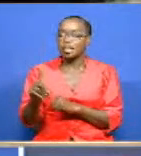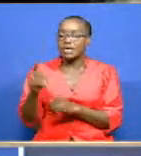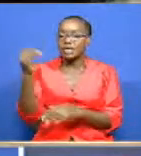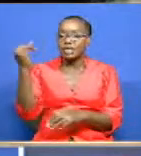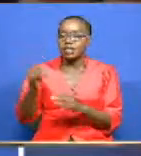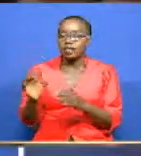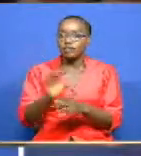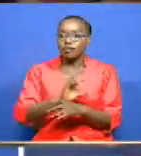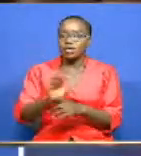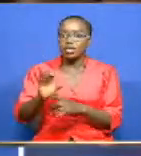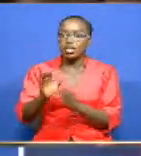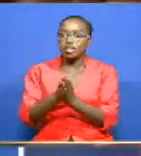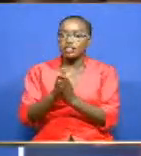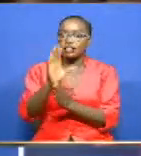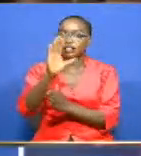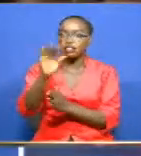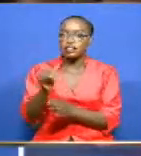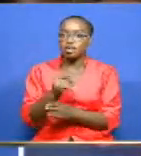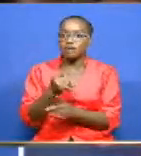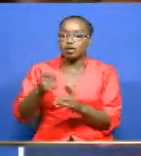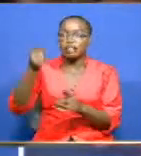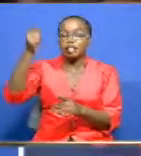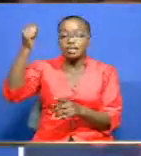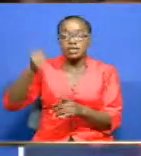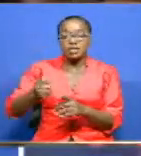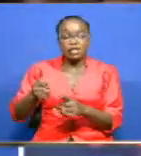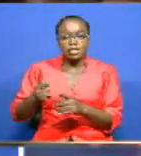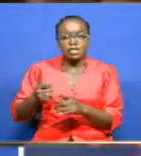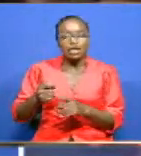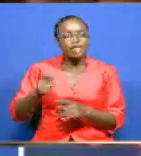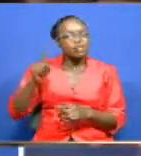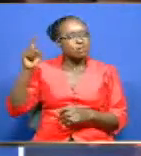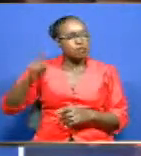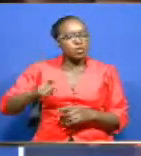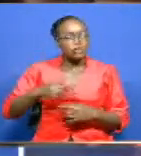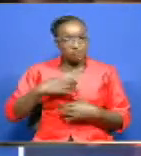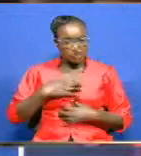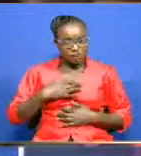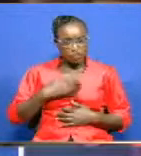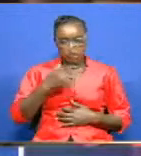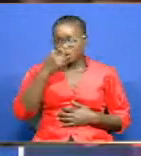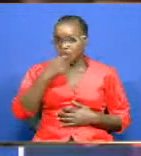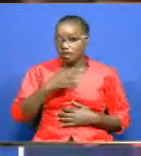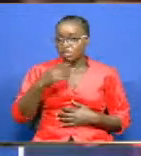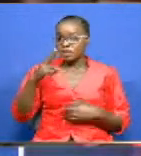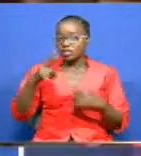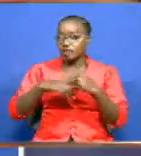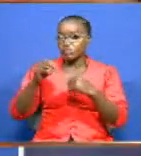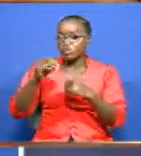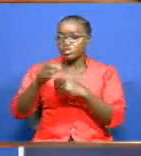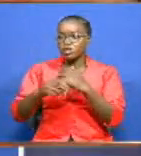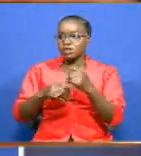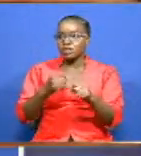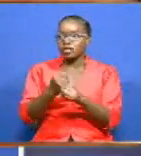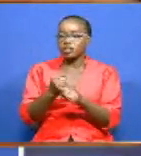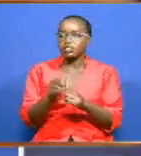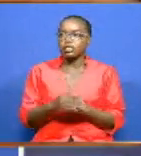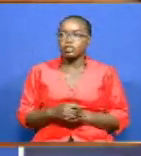Chief Justice, but as judge after attaining the mandatory retirement age of 70 years.